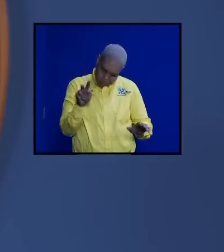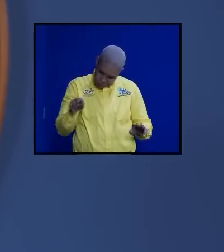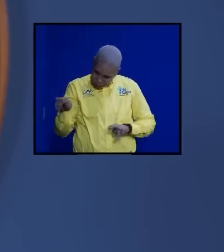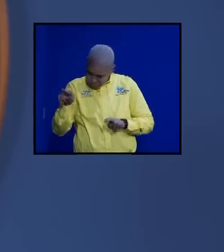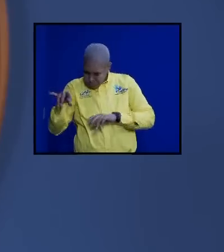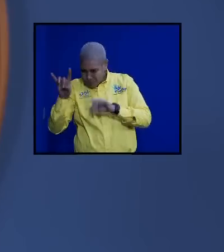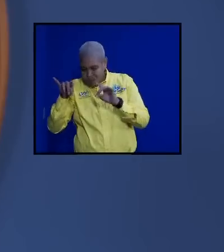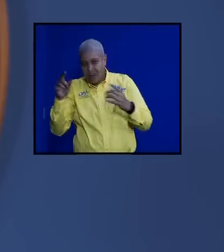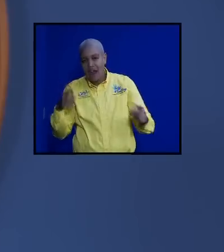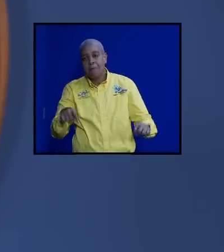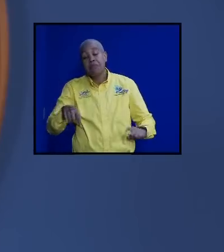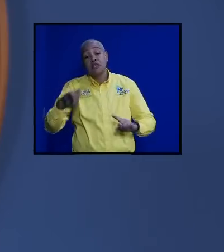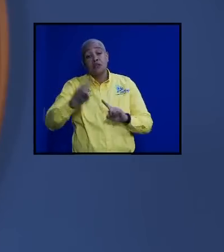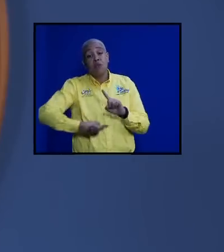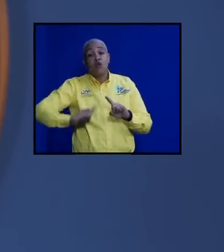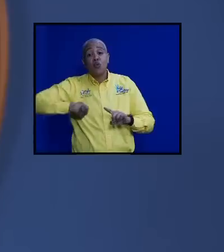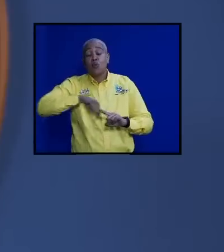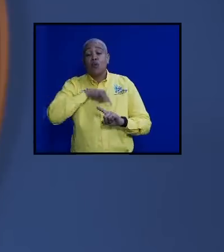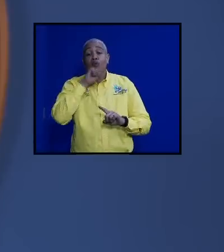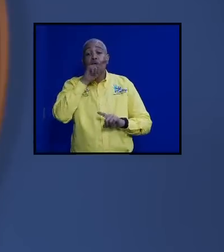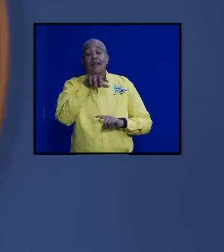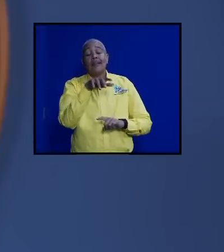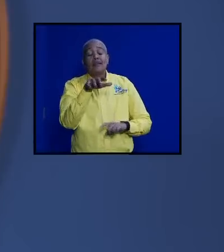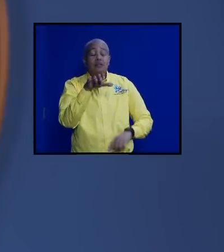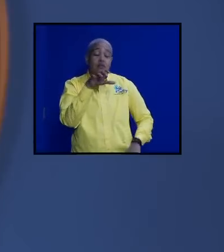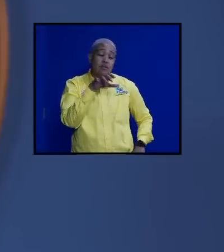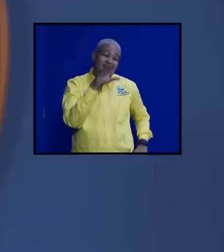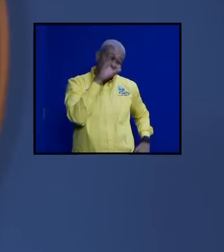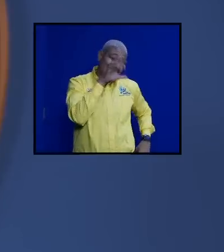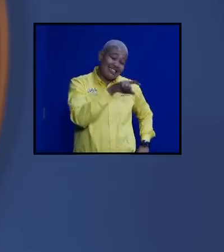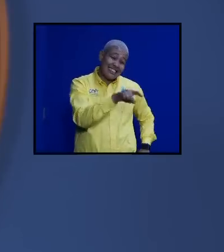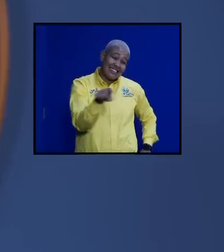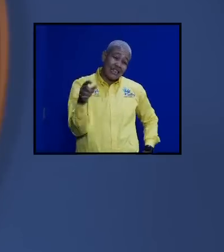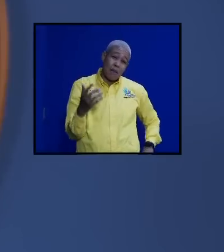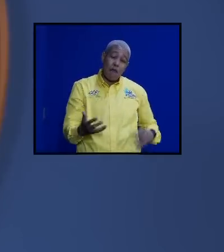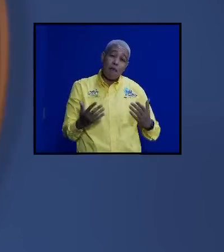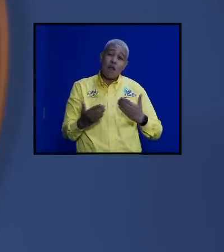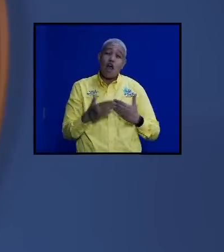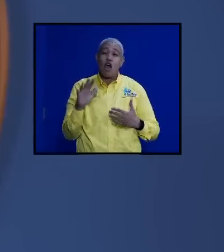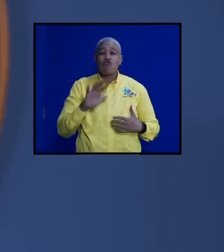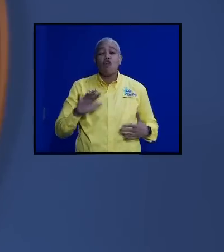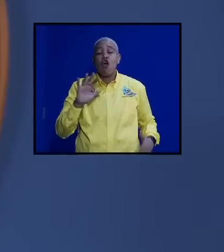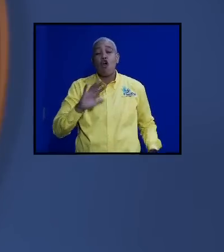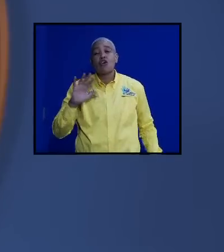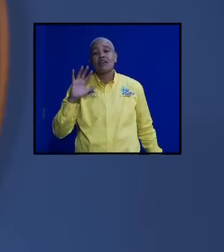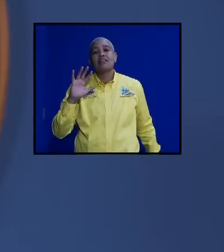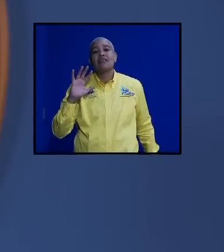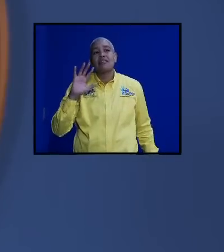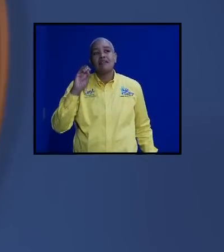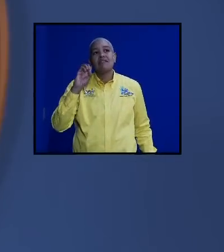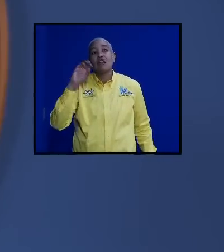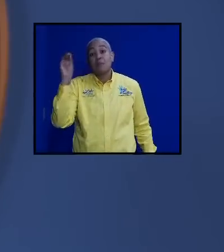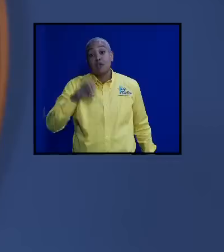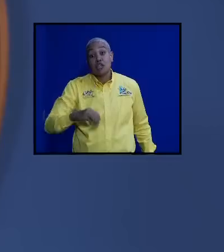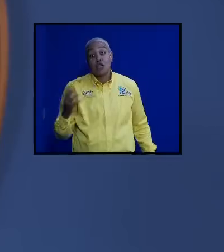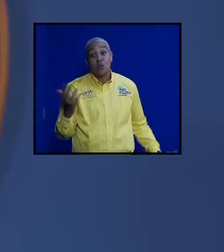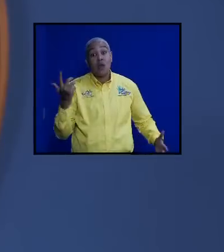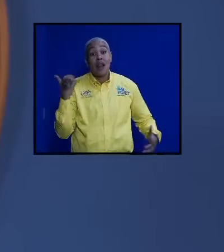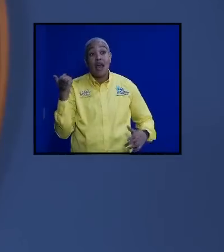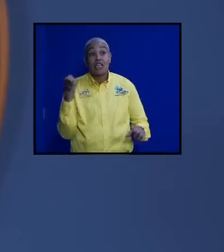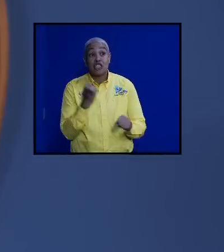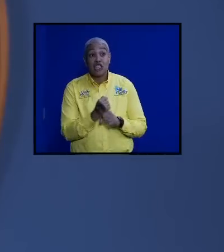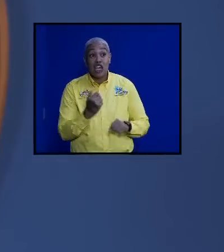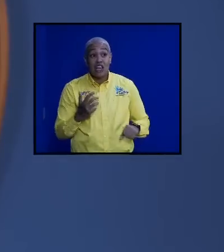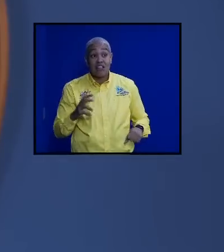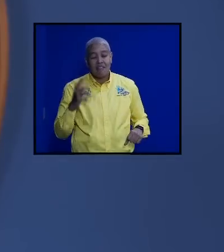This month we are tracking probably around 50% of what it was last year